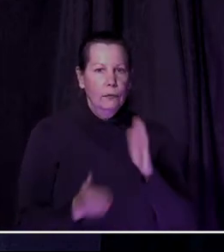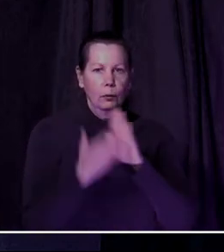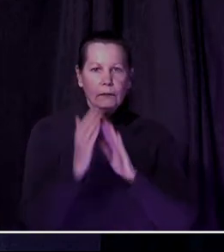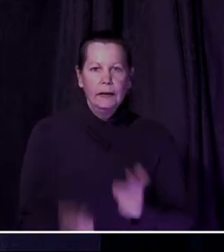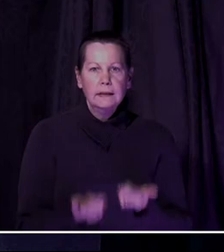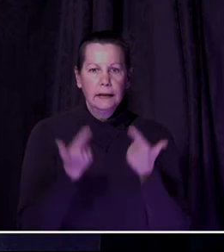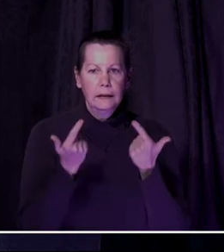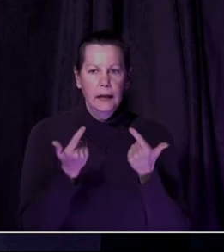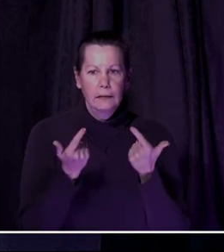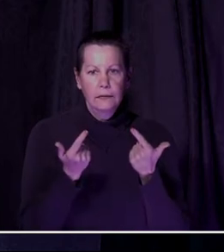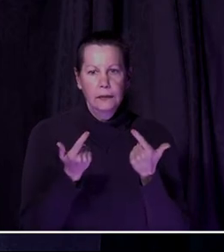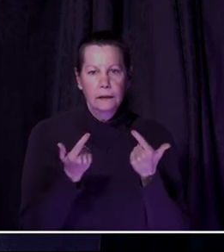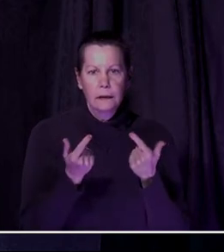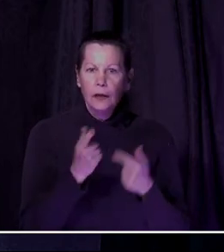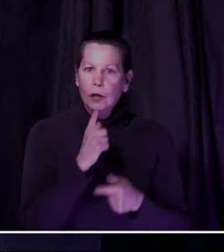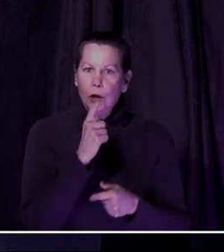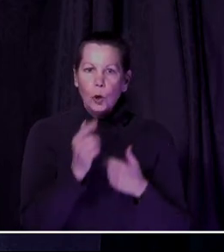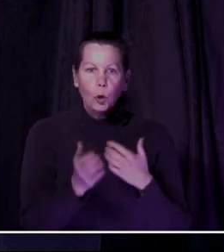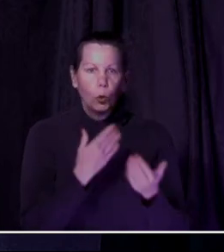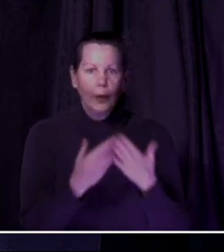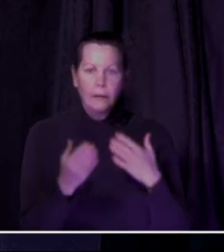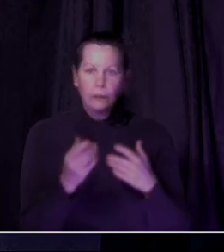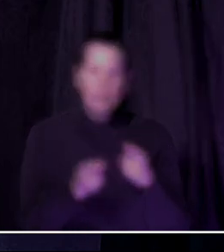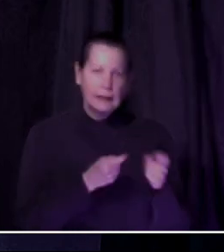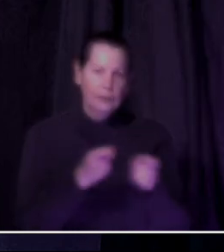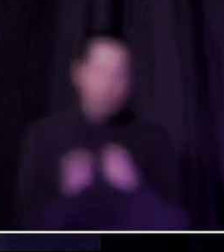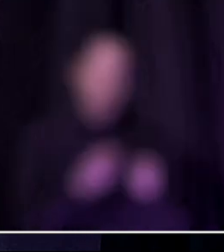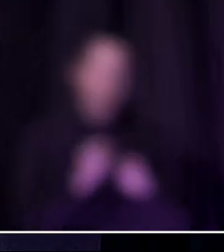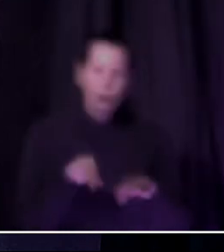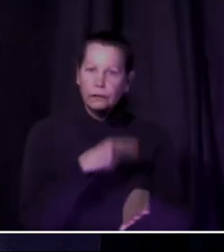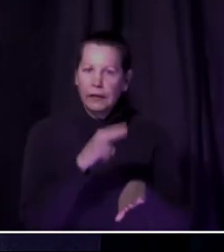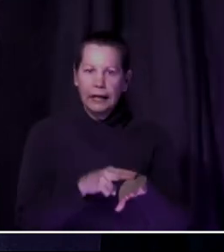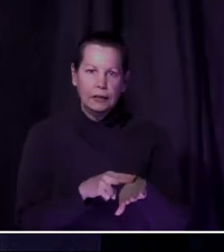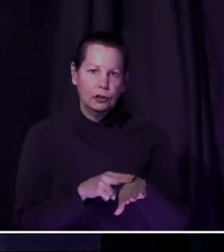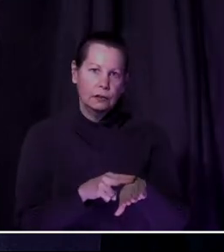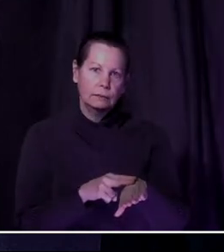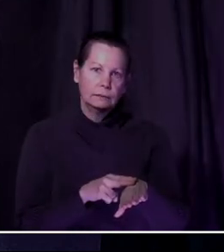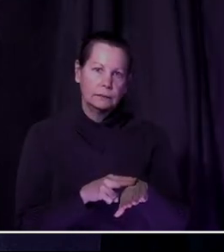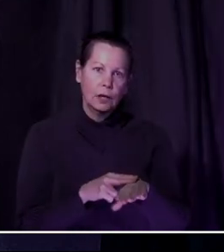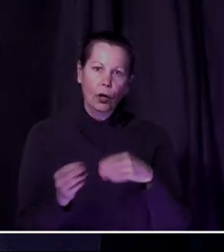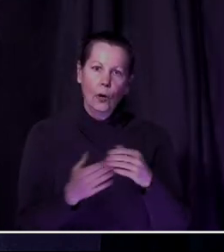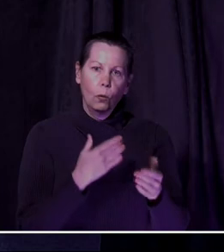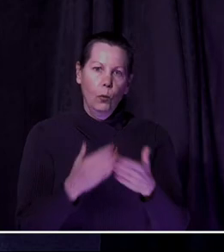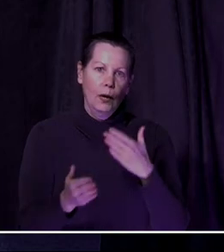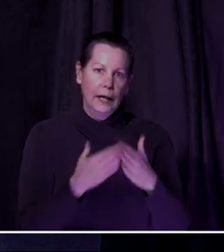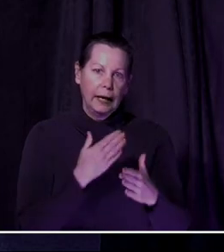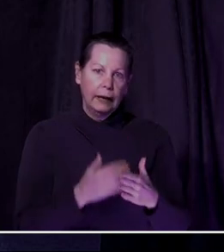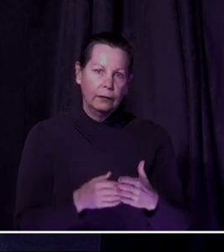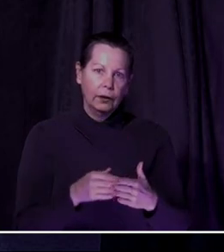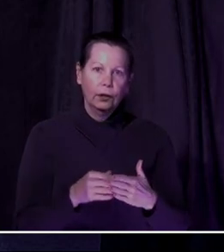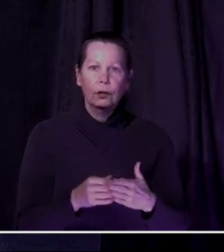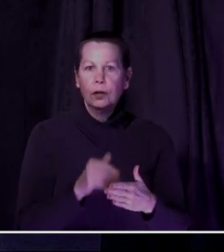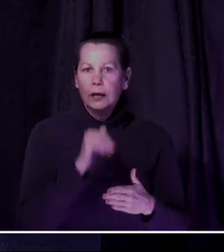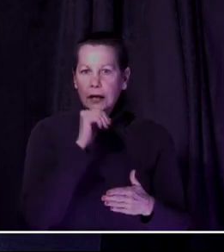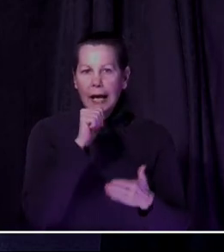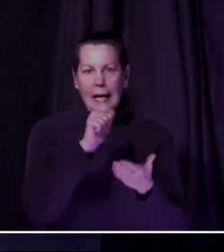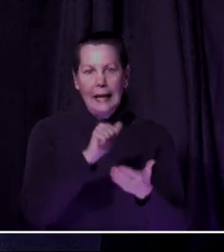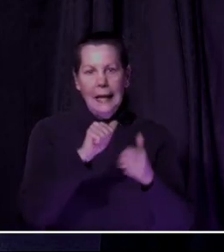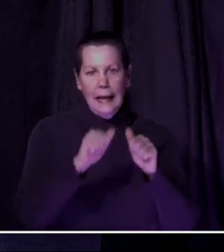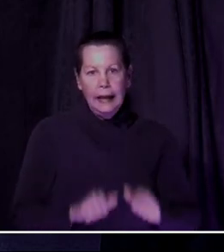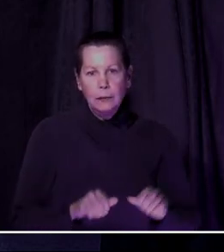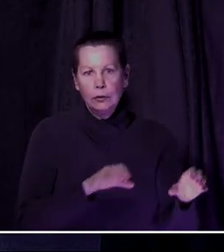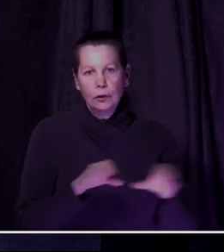life, who's ever in charge of the nation, whatever your disability may be. Think of